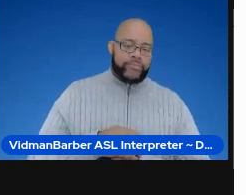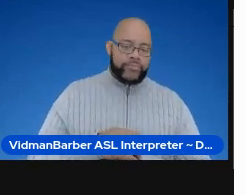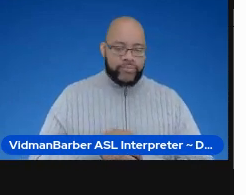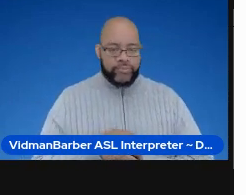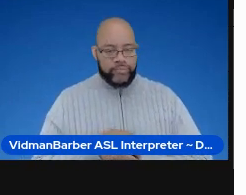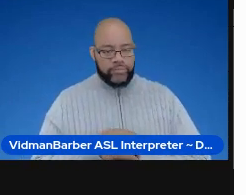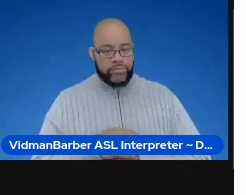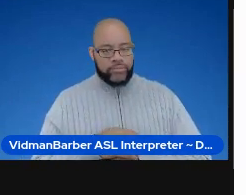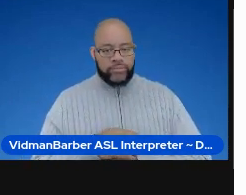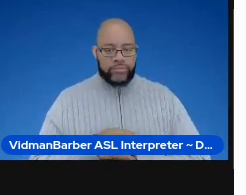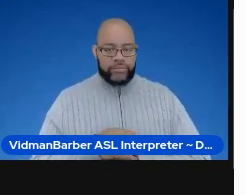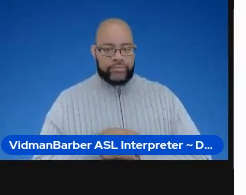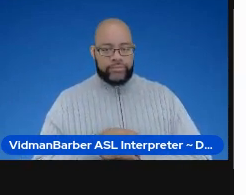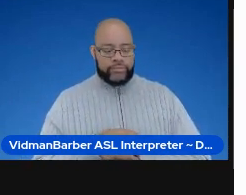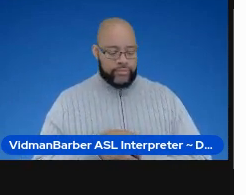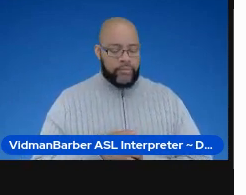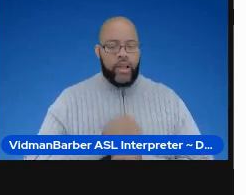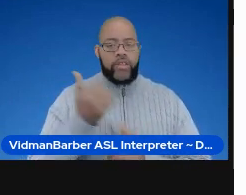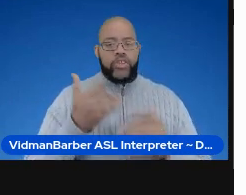concerns,